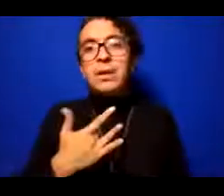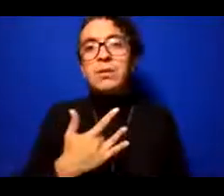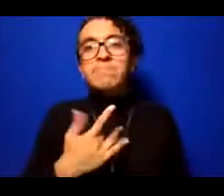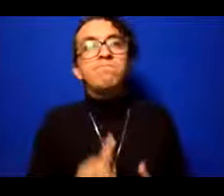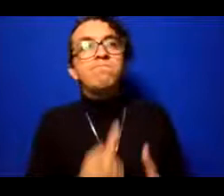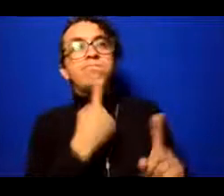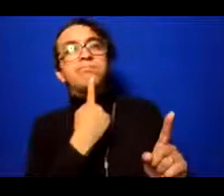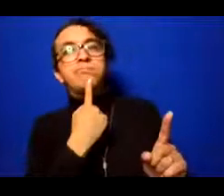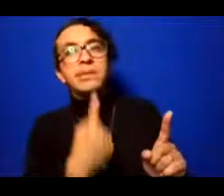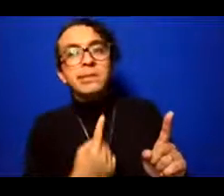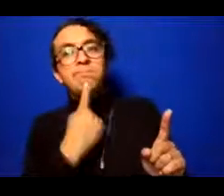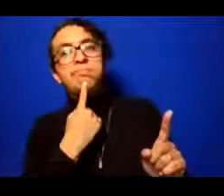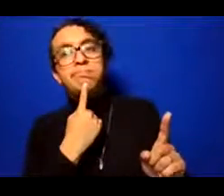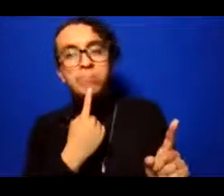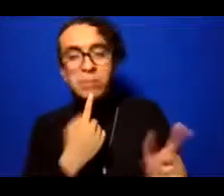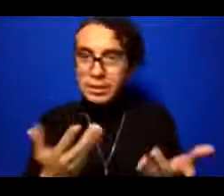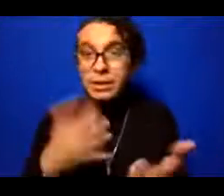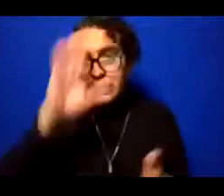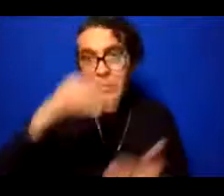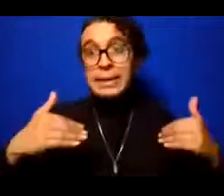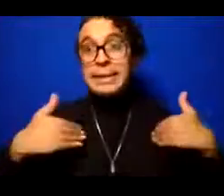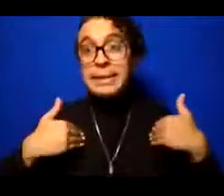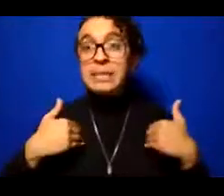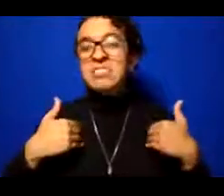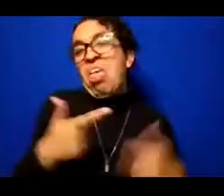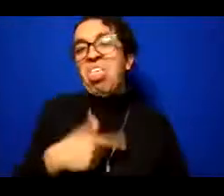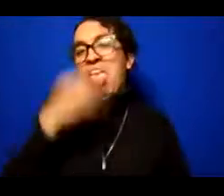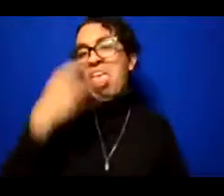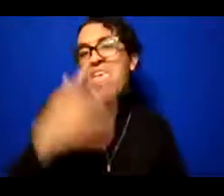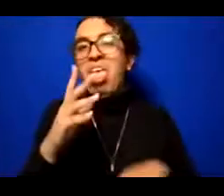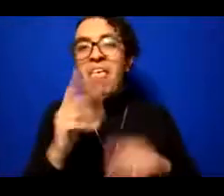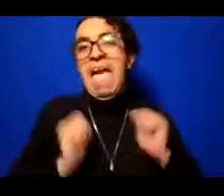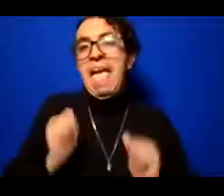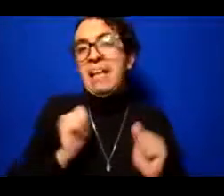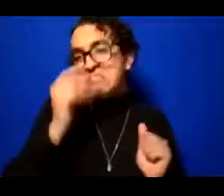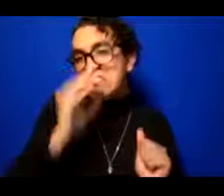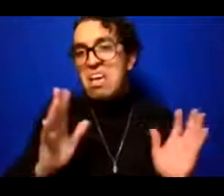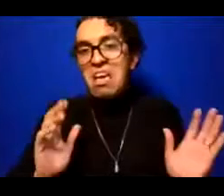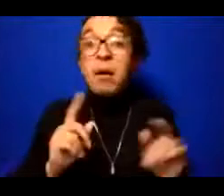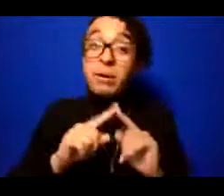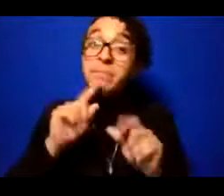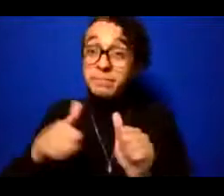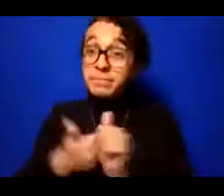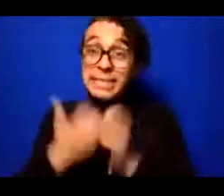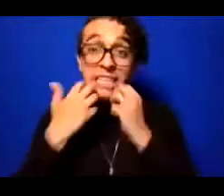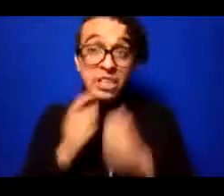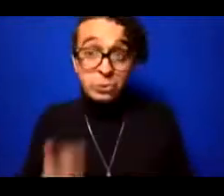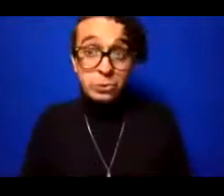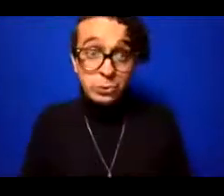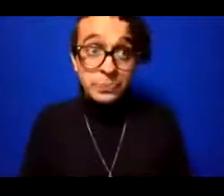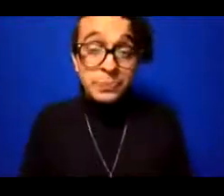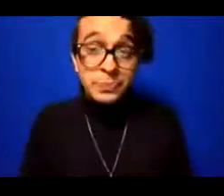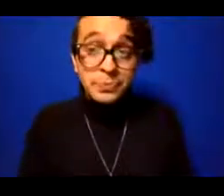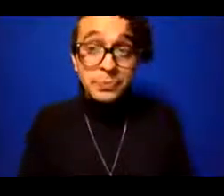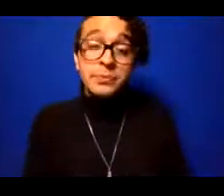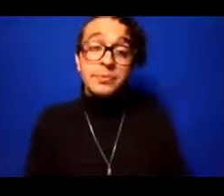parents. And I know teens don't act like they care if they disappoint us, but they actually do. And so it's